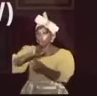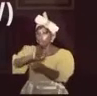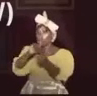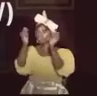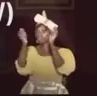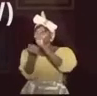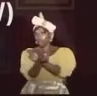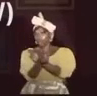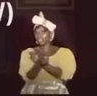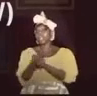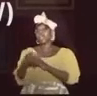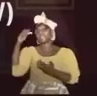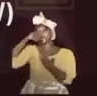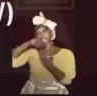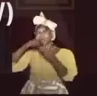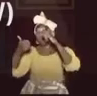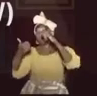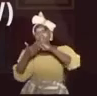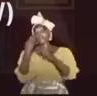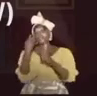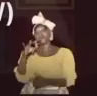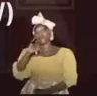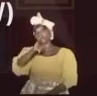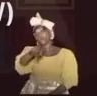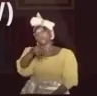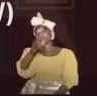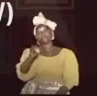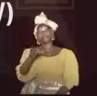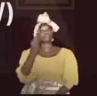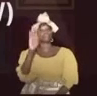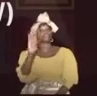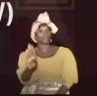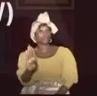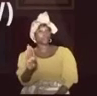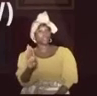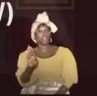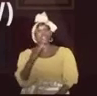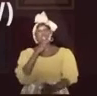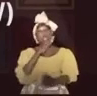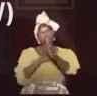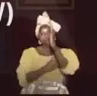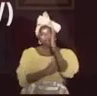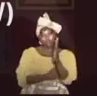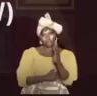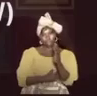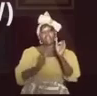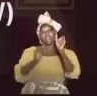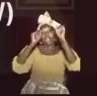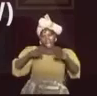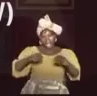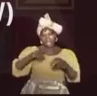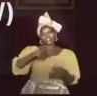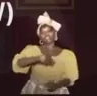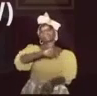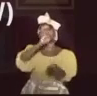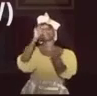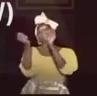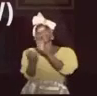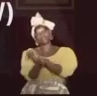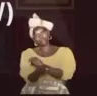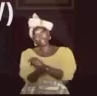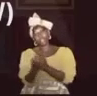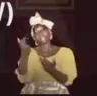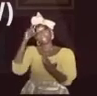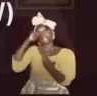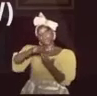captivity of Job. My goodness, there is a God that can turn the captivity of men. Did you hear what I said? That there is a God in